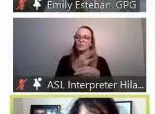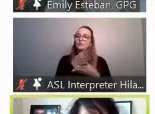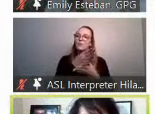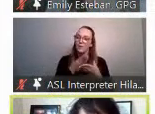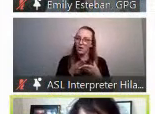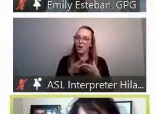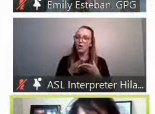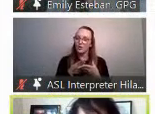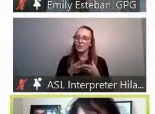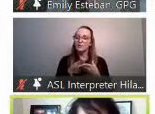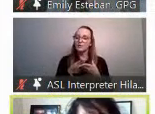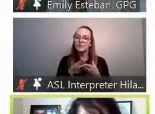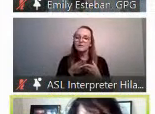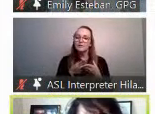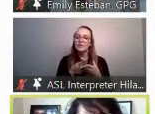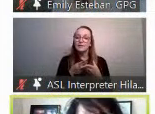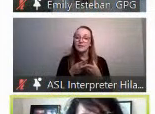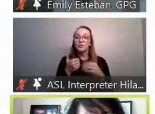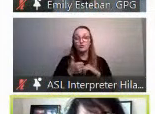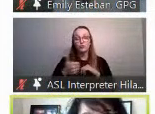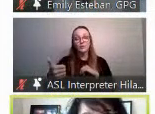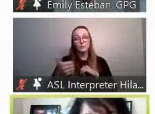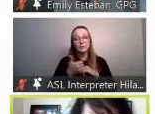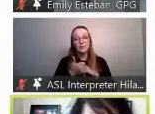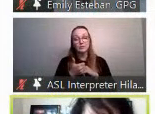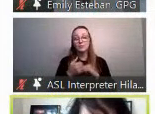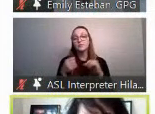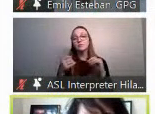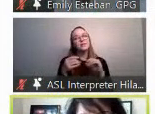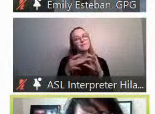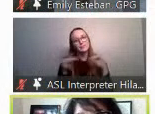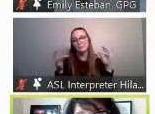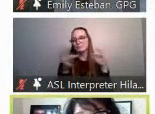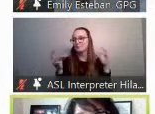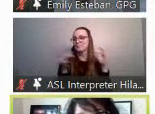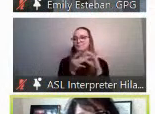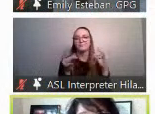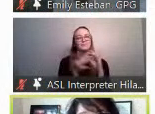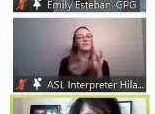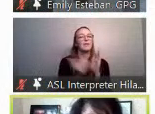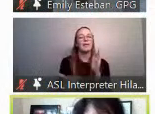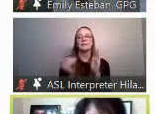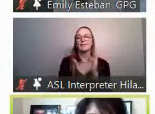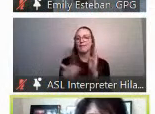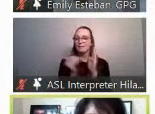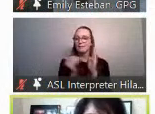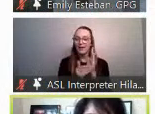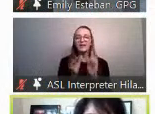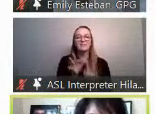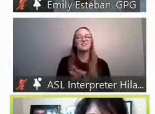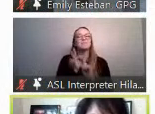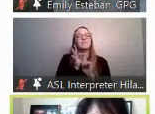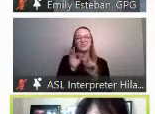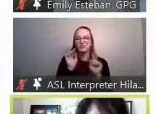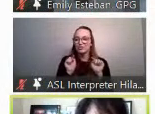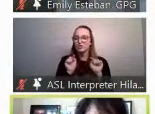is transportation. You heard it time and again, especially in our